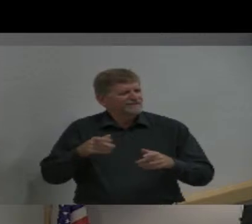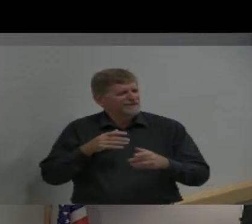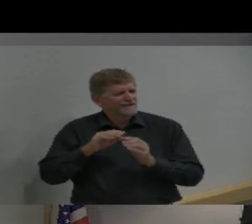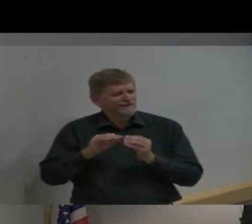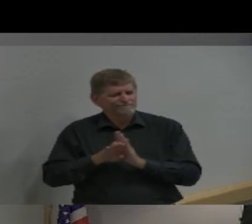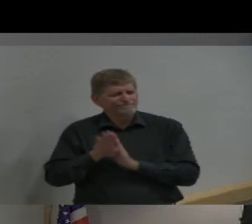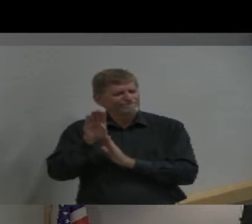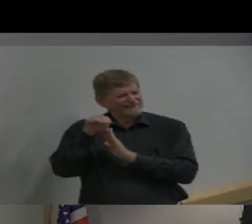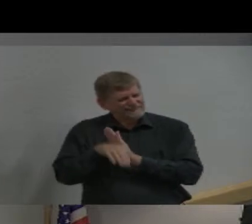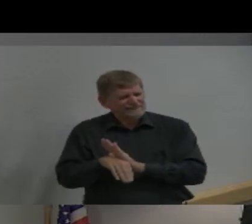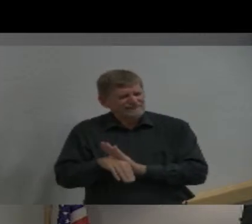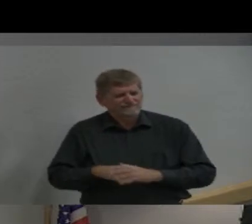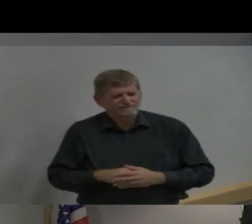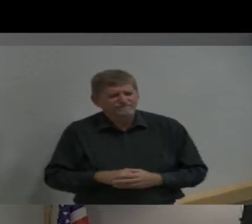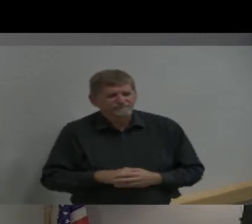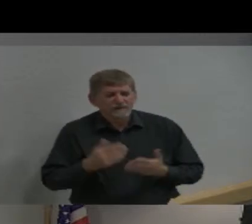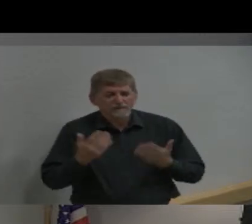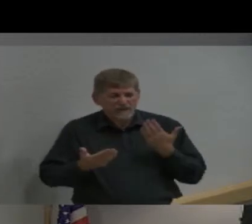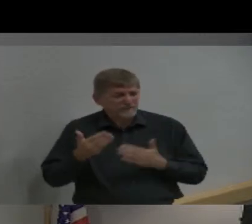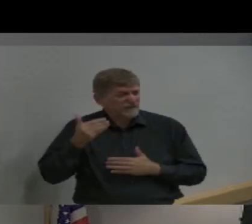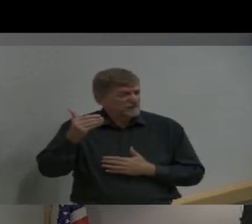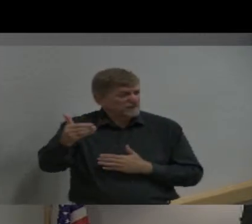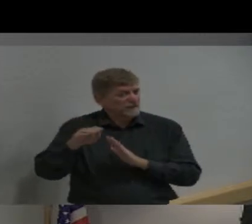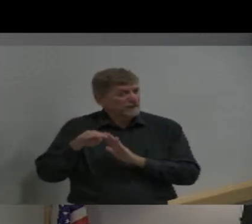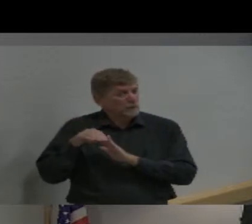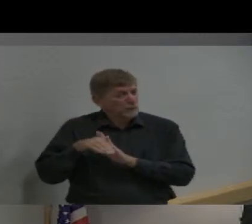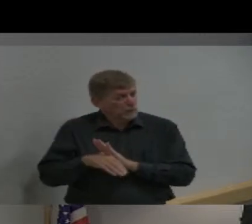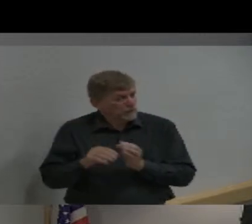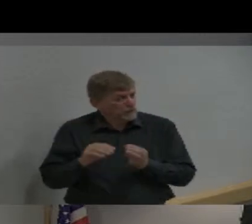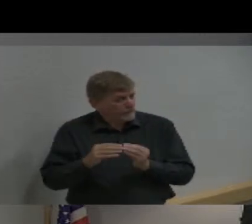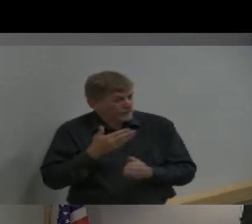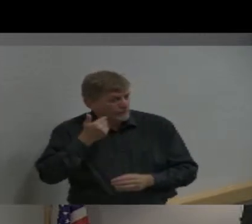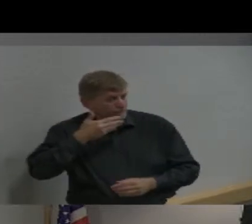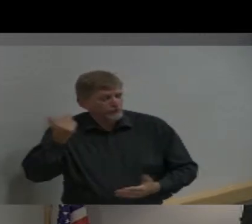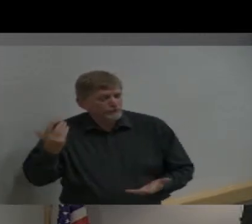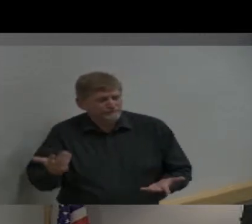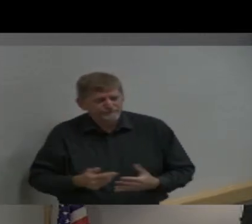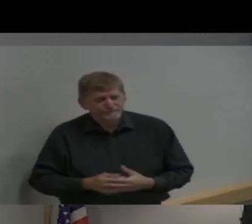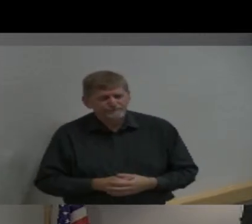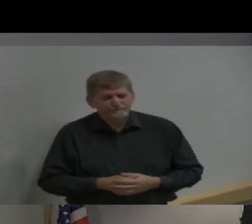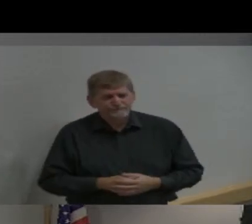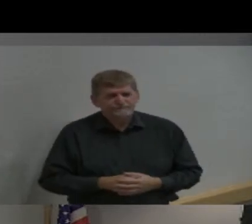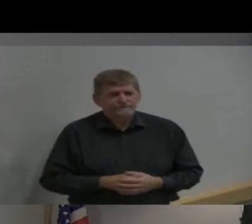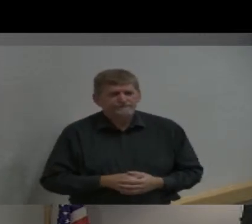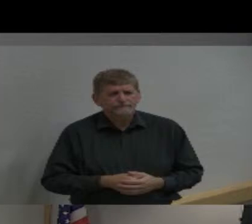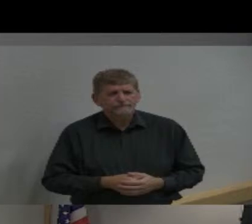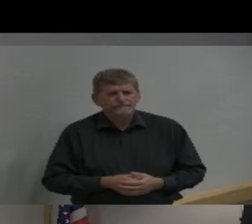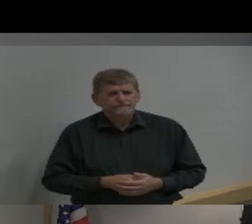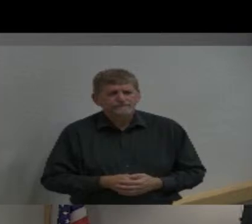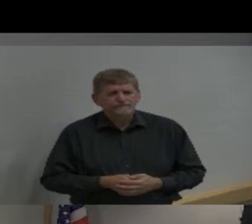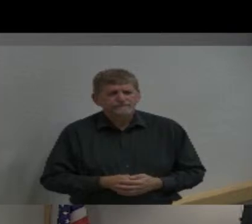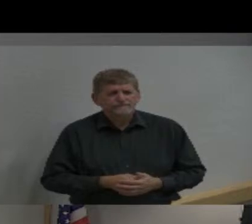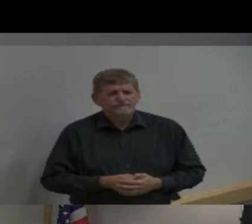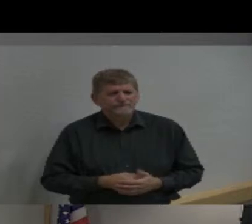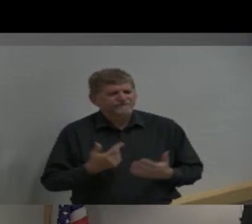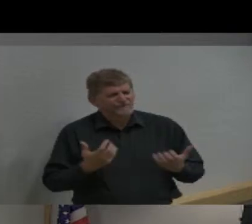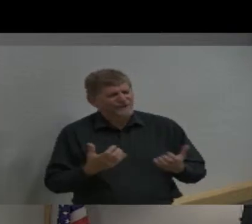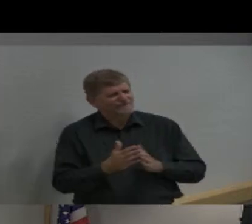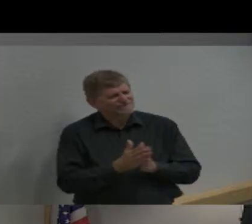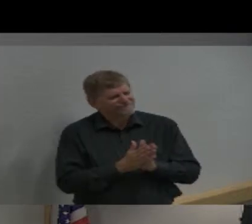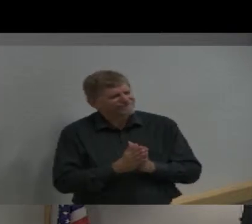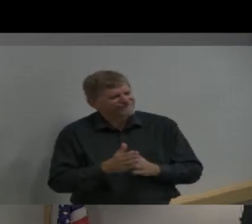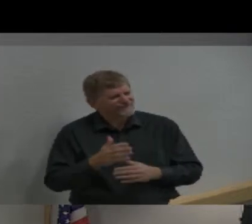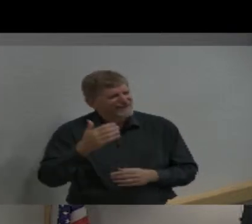hopefully reverse the trend that we're seeing and keep us out of the red zone. It'd be nice to go back to yellow or even to blue.